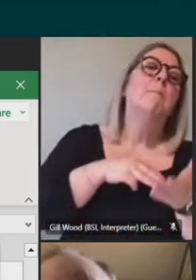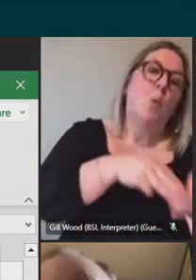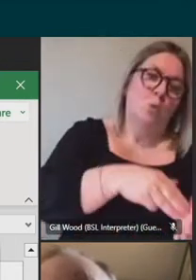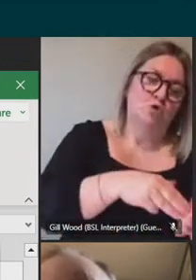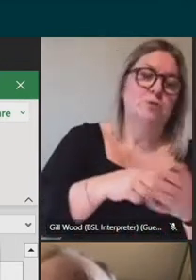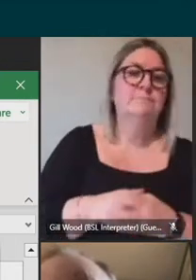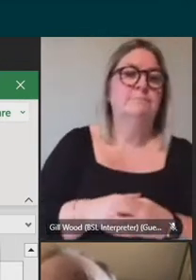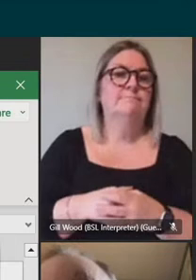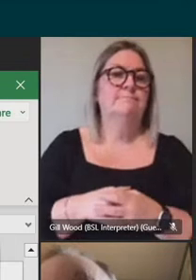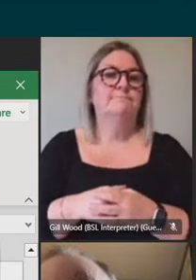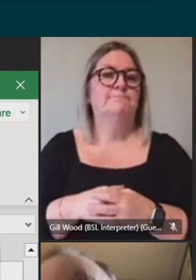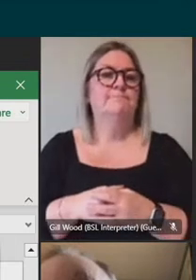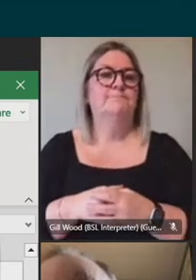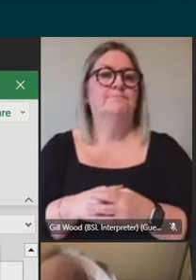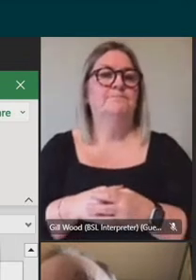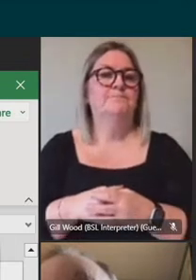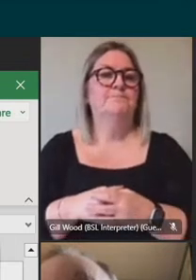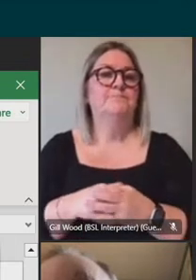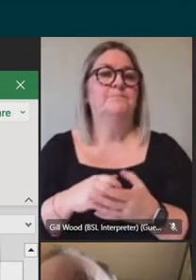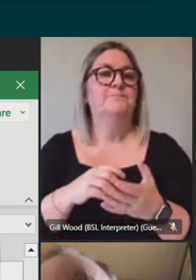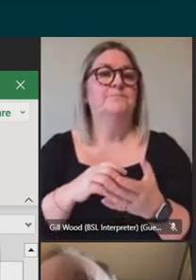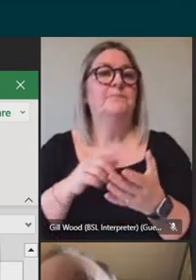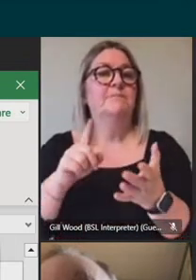Councillor Hislop. Amendment.